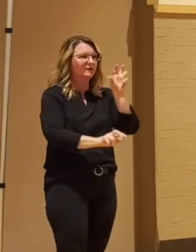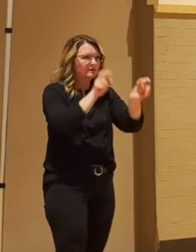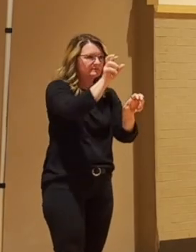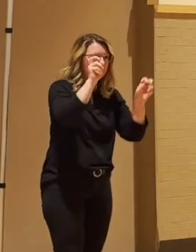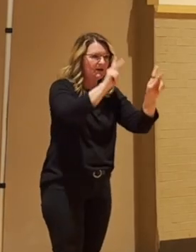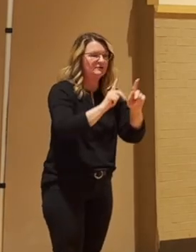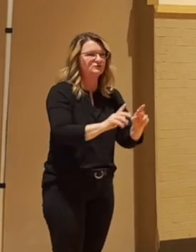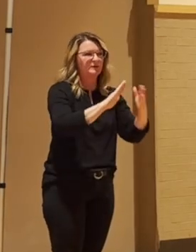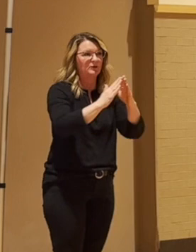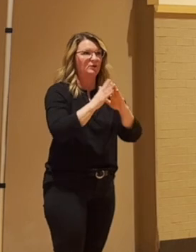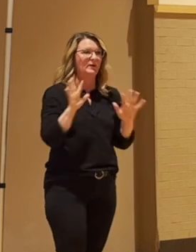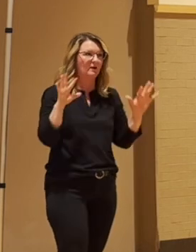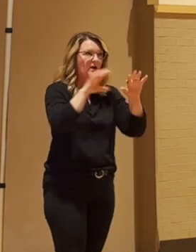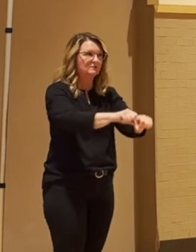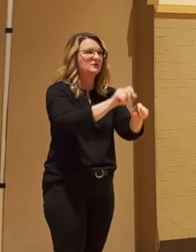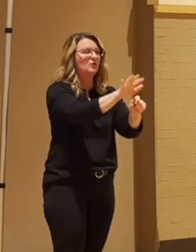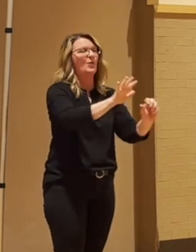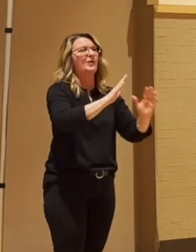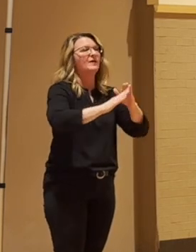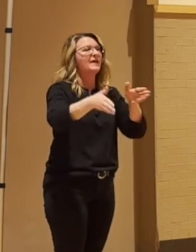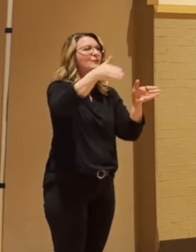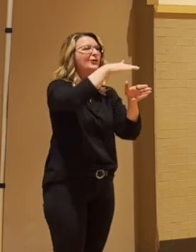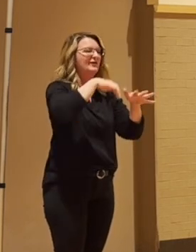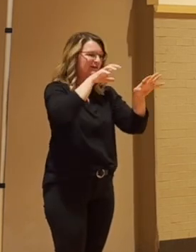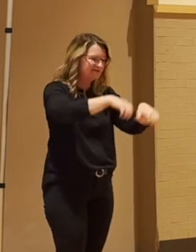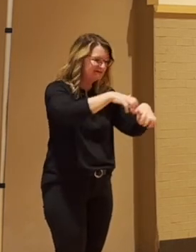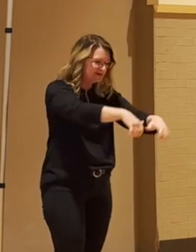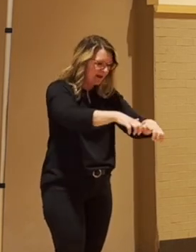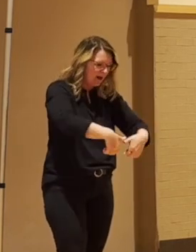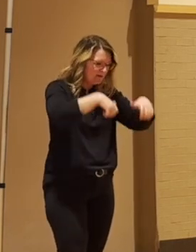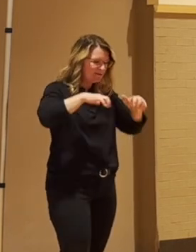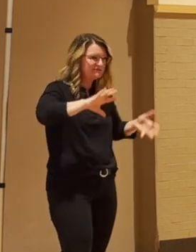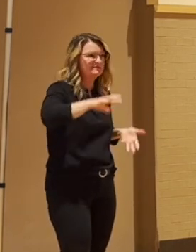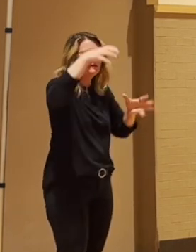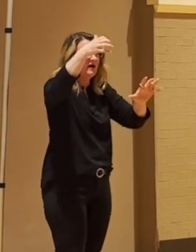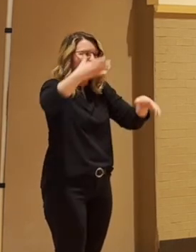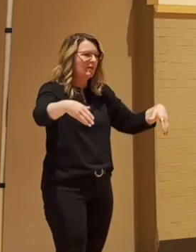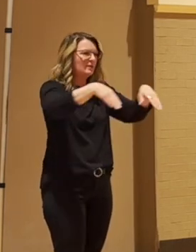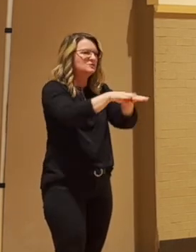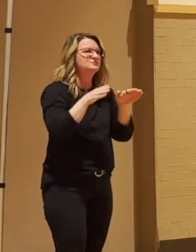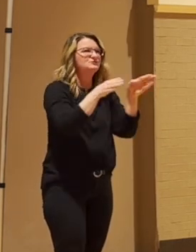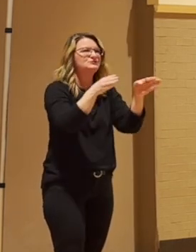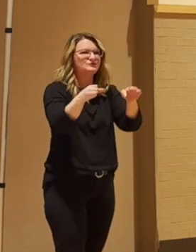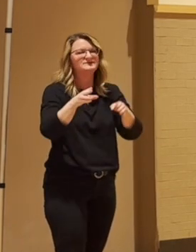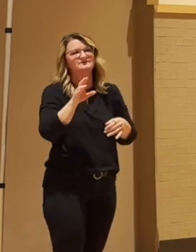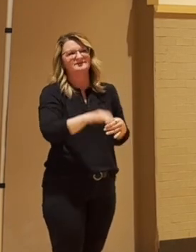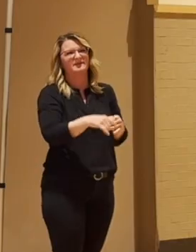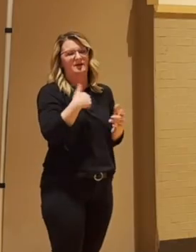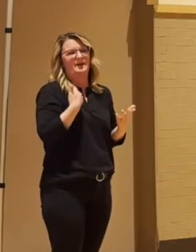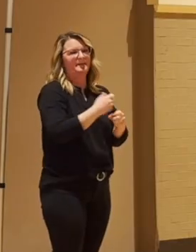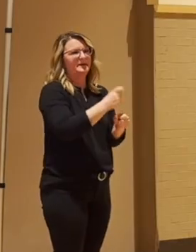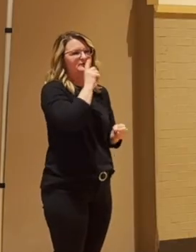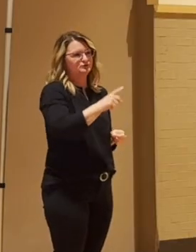into your neighborhood and we disrupt it and we dig it up and we have lane closures on streets and things like that. We want to make